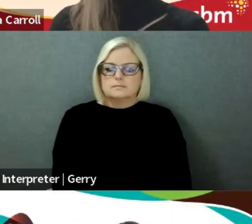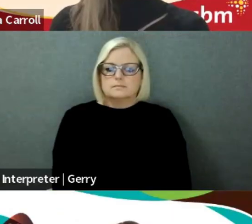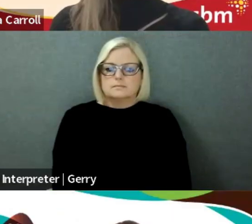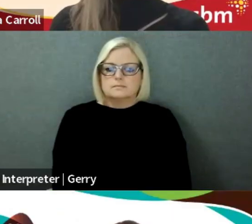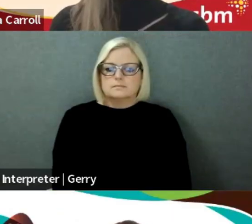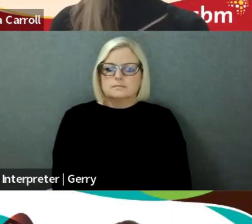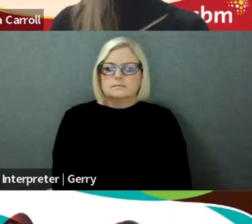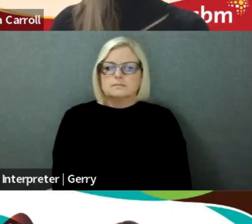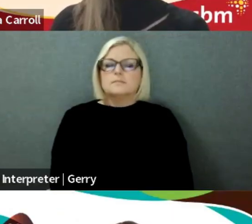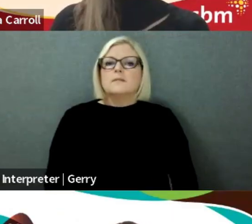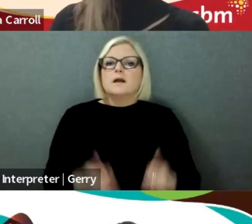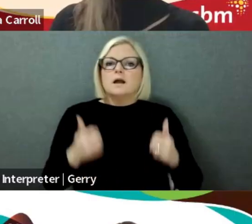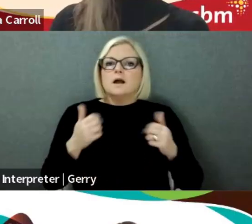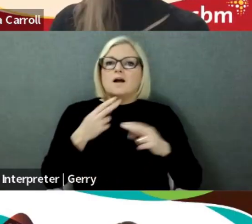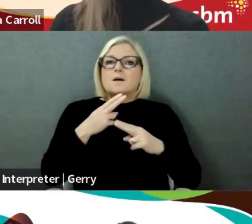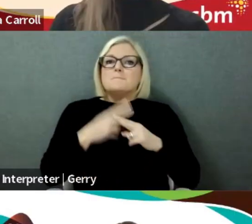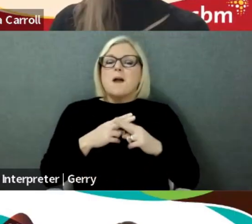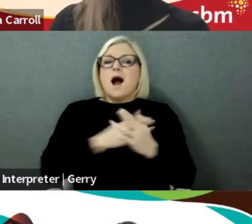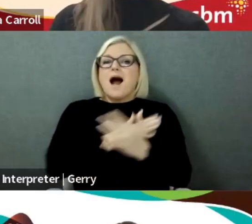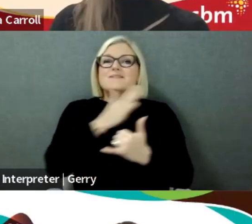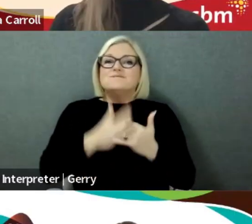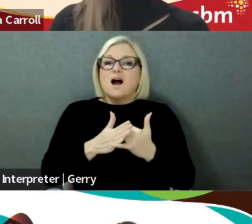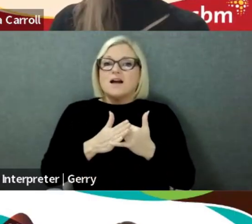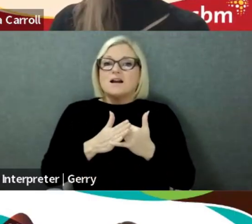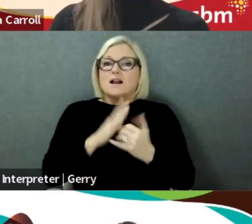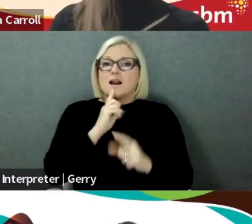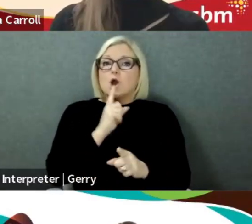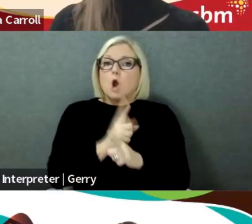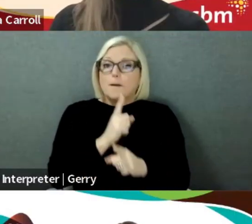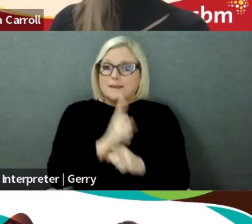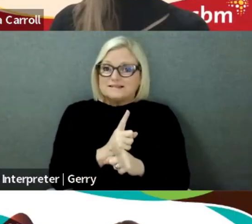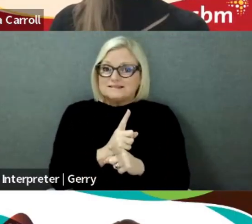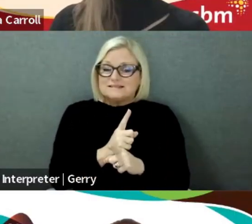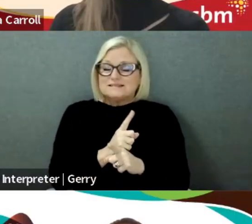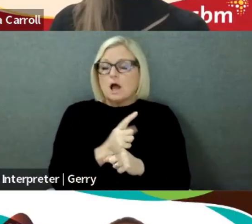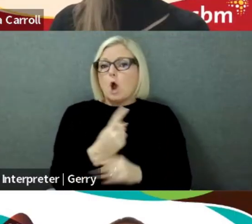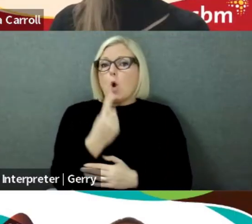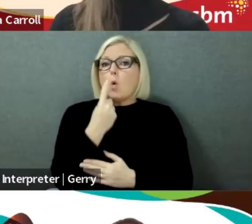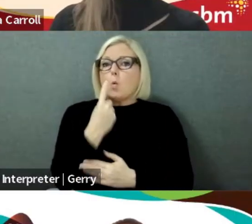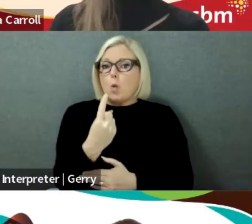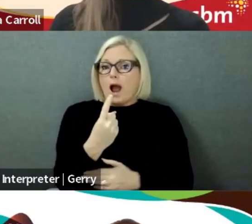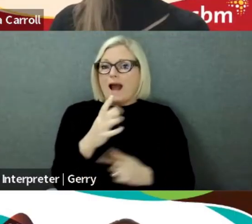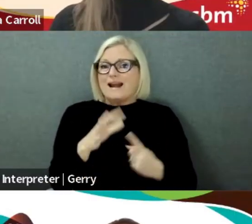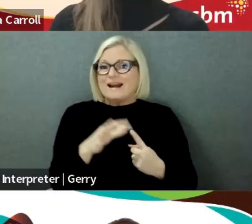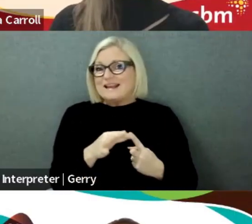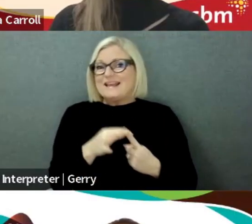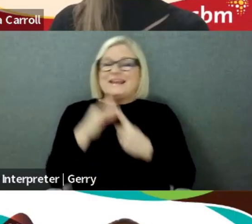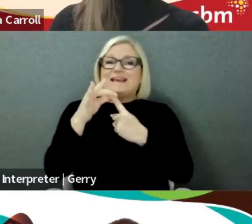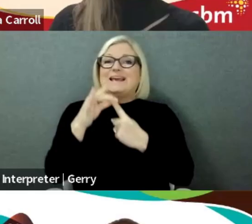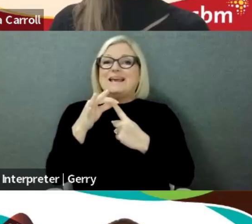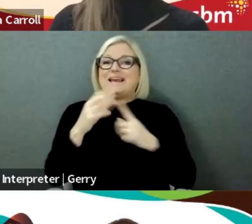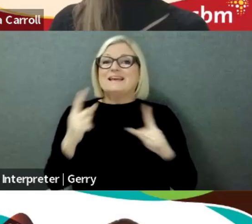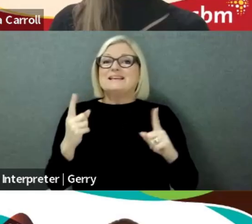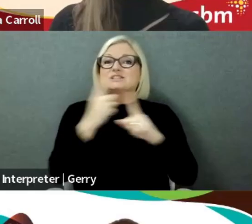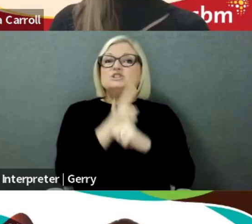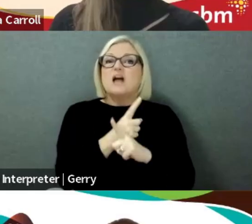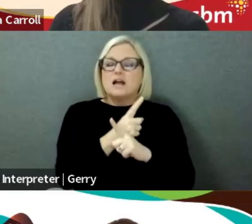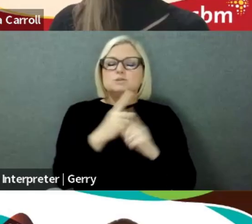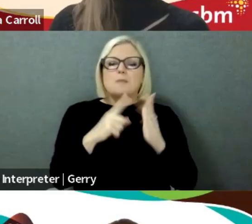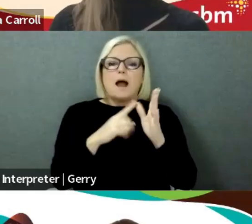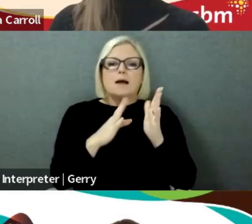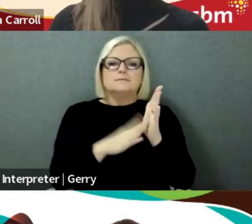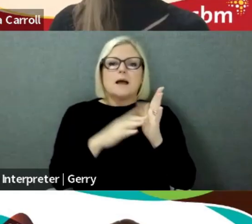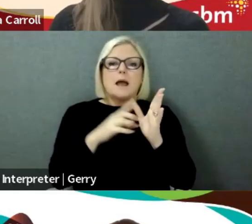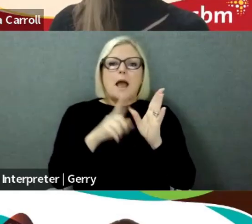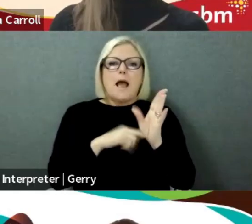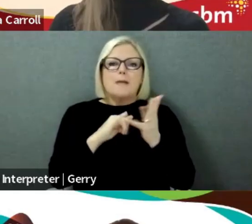And to conclude, we have one key change that Amesa will share with us to